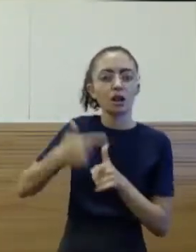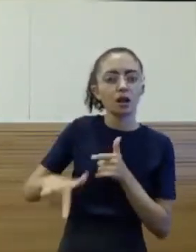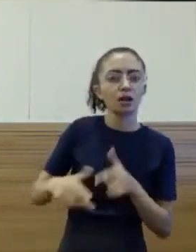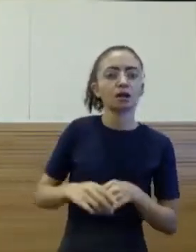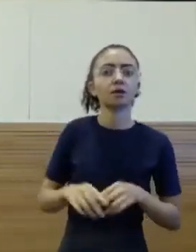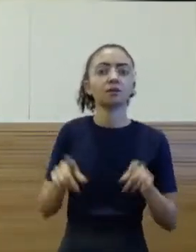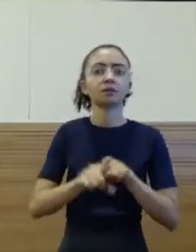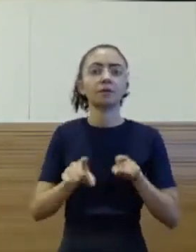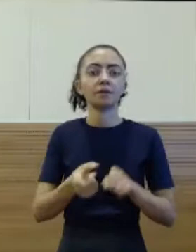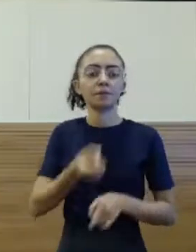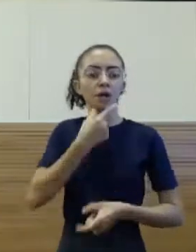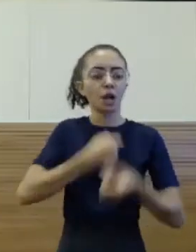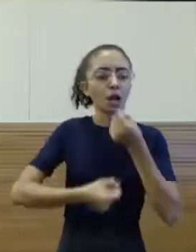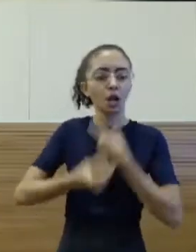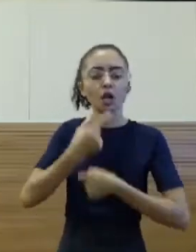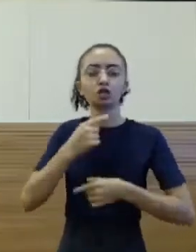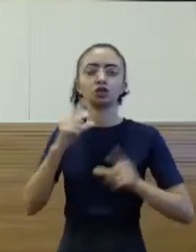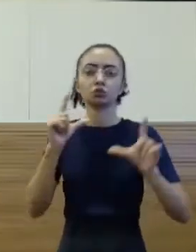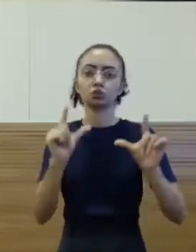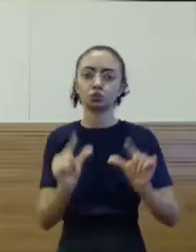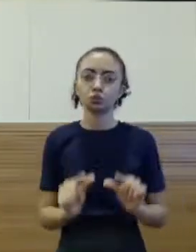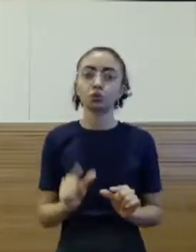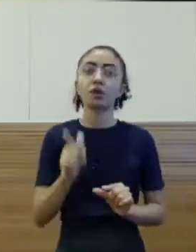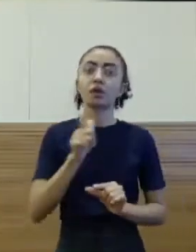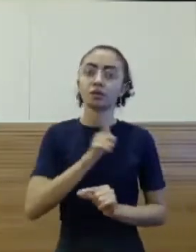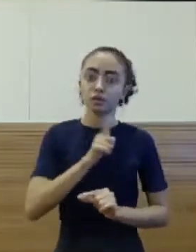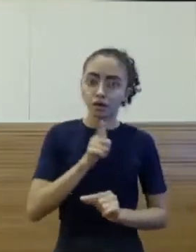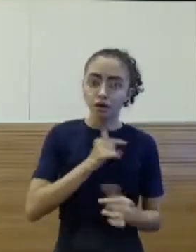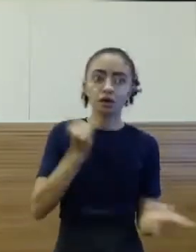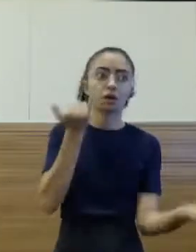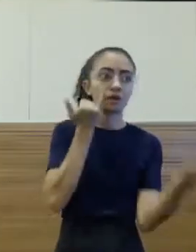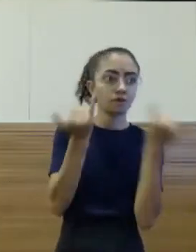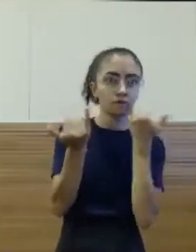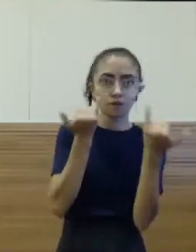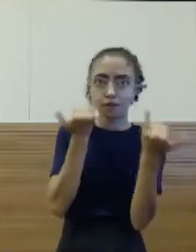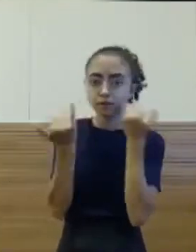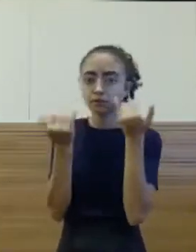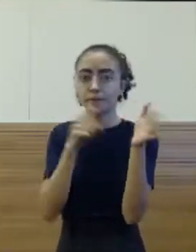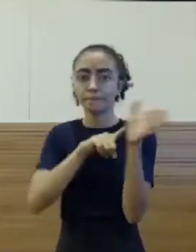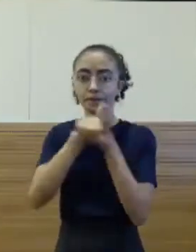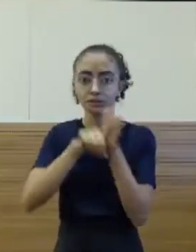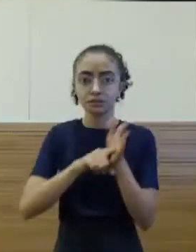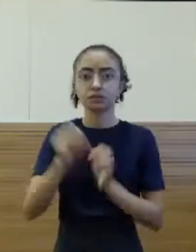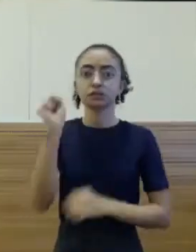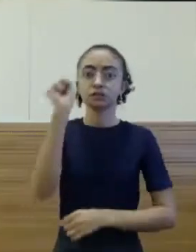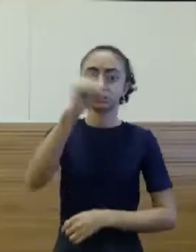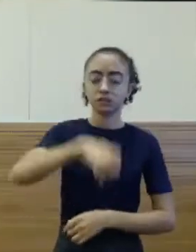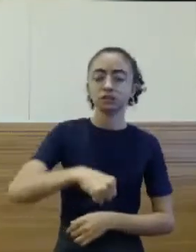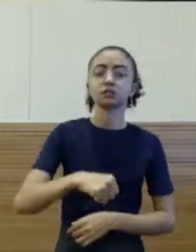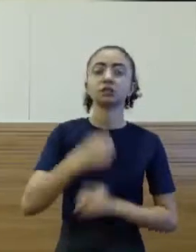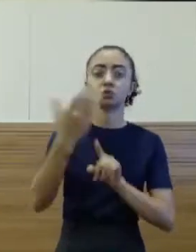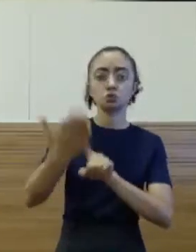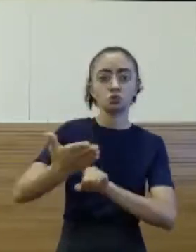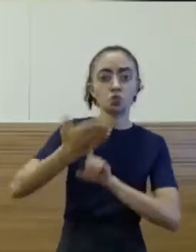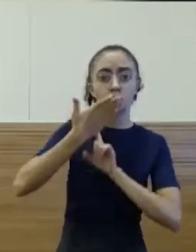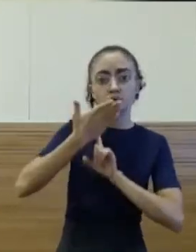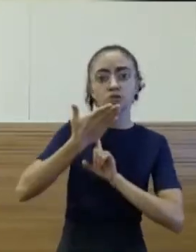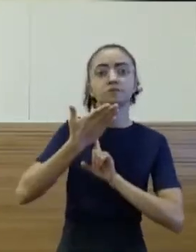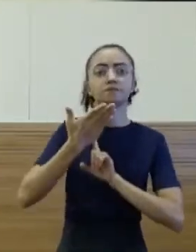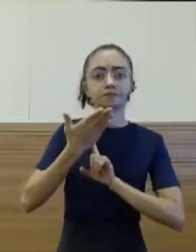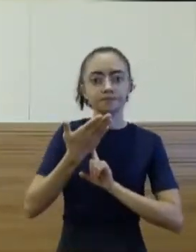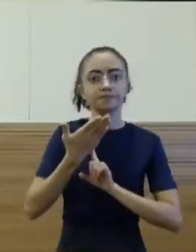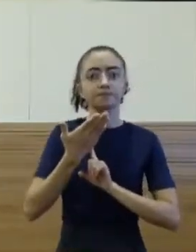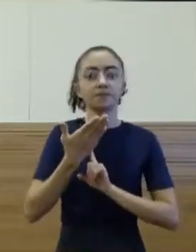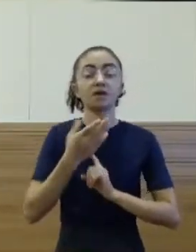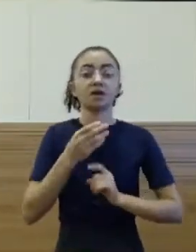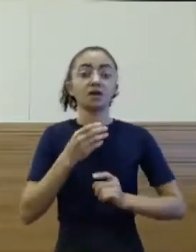use of drugs. So there's a series of evidences that yes, that allow us to state that